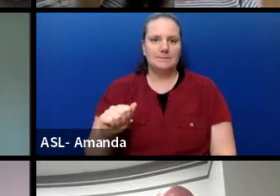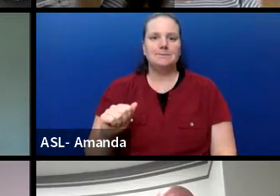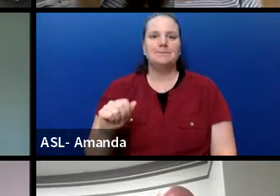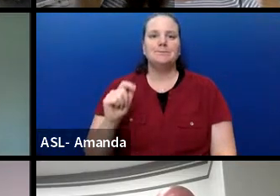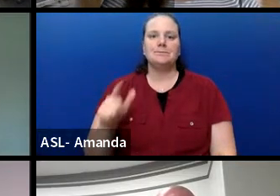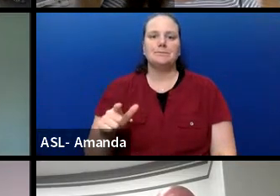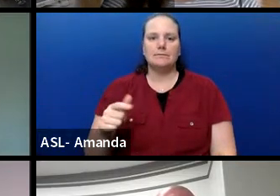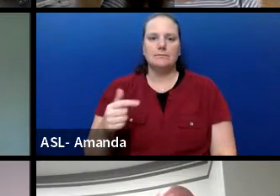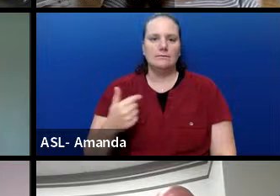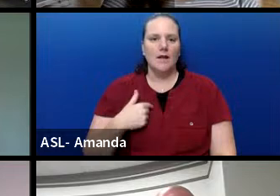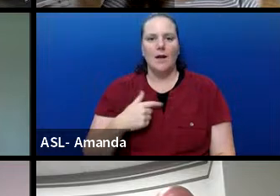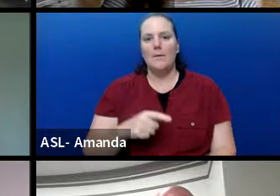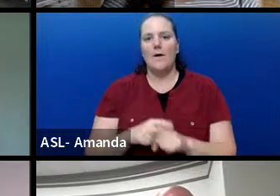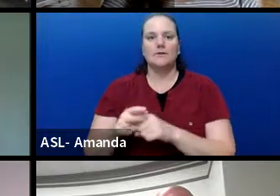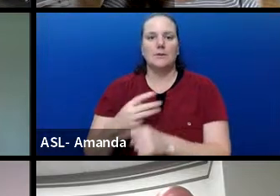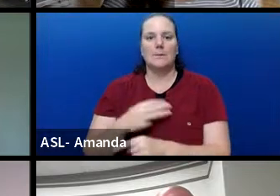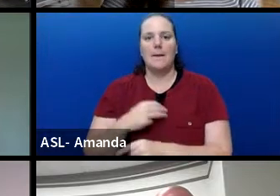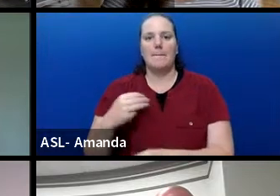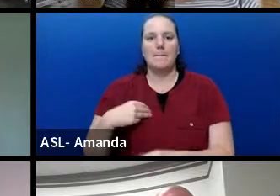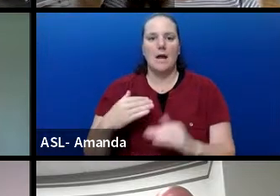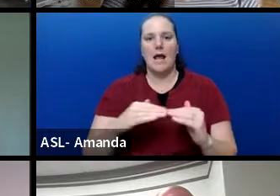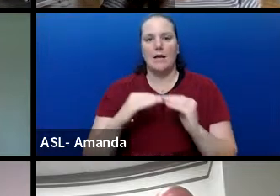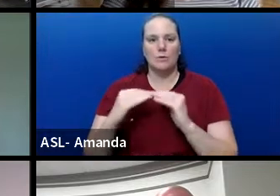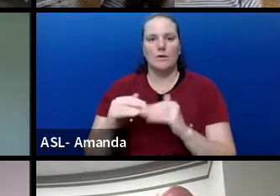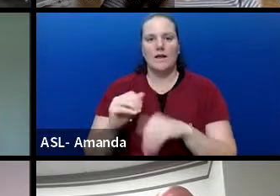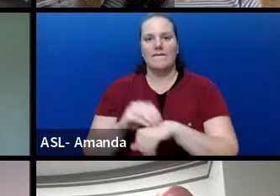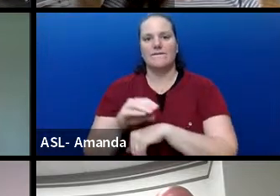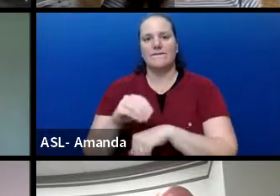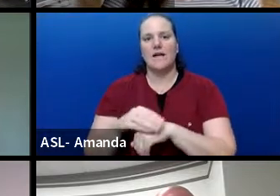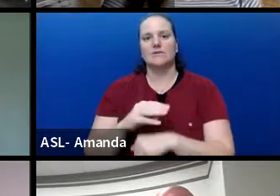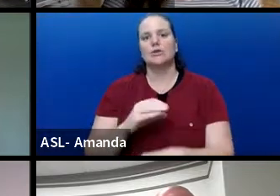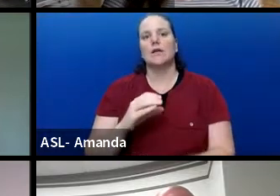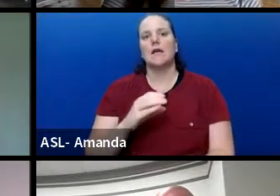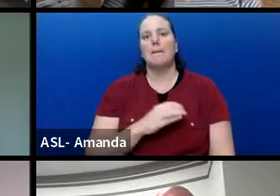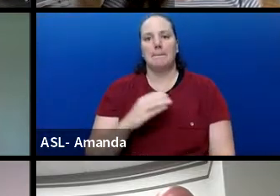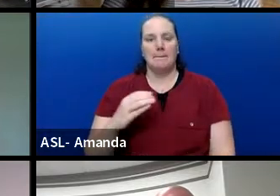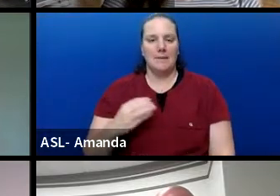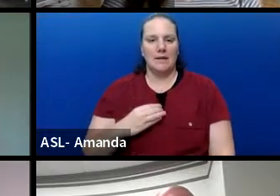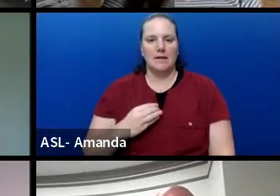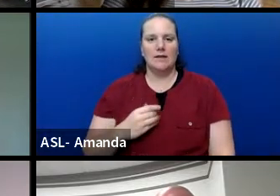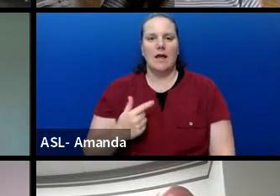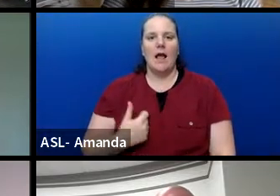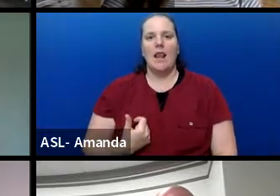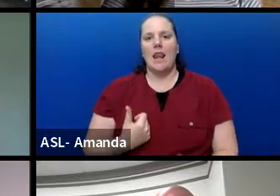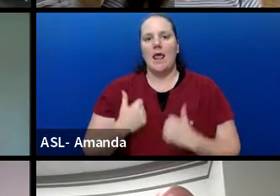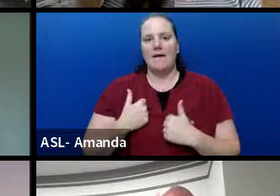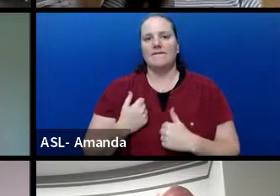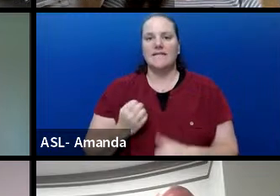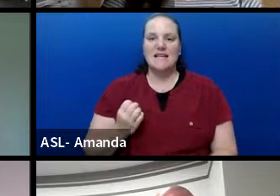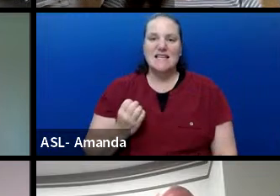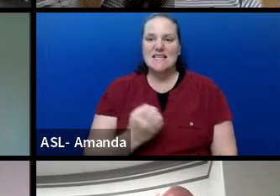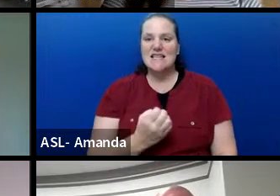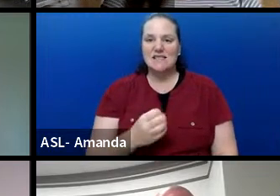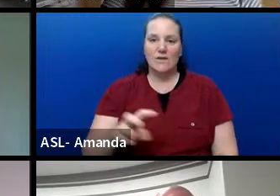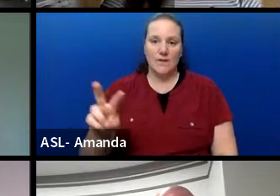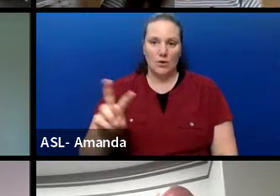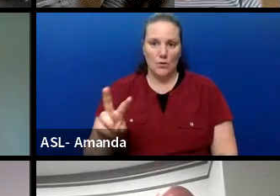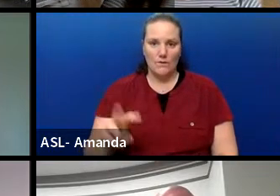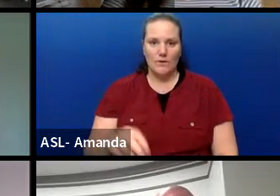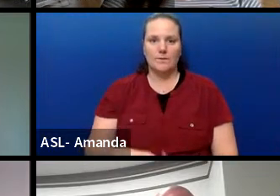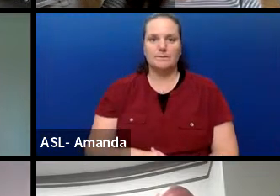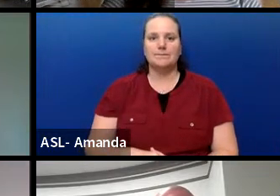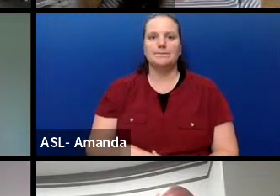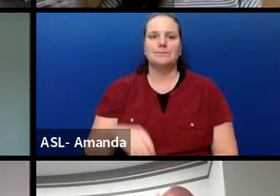am also a member of the Equity Advisory Committee, and I live in East Vancouver. I use she,